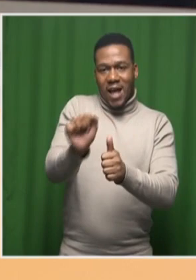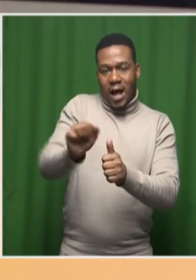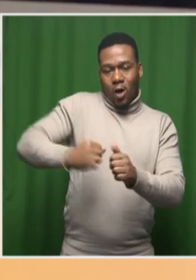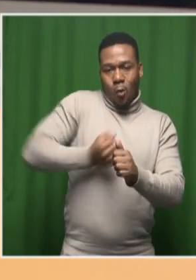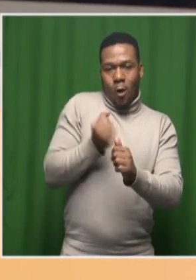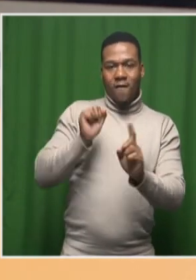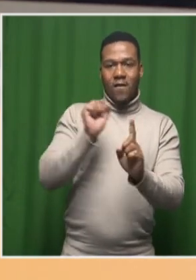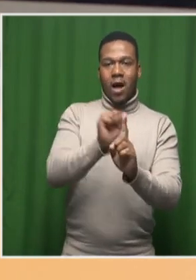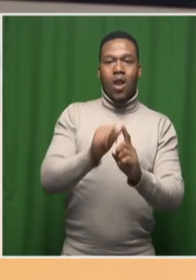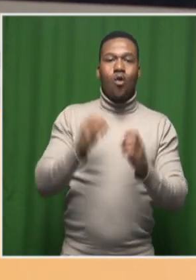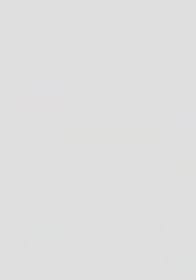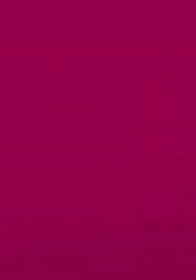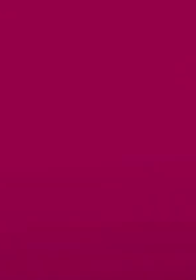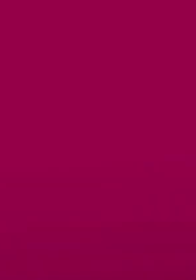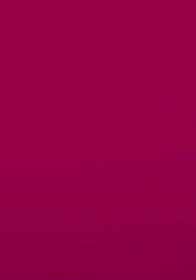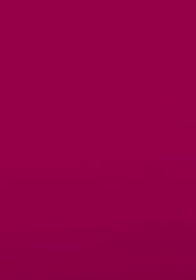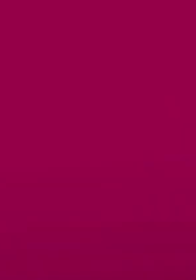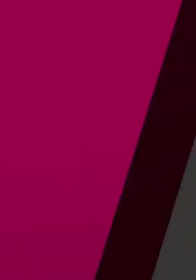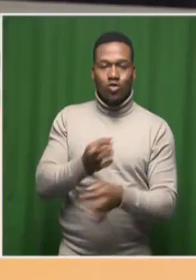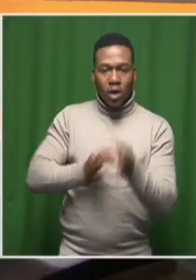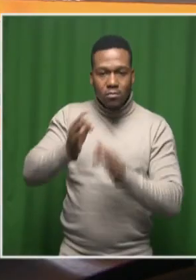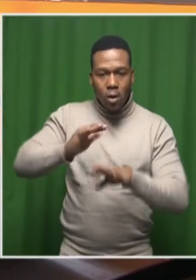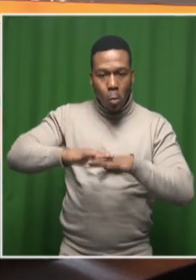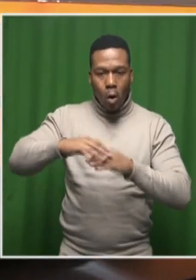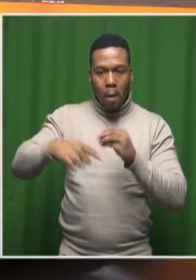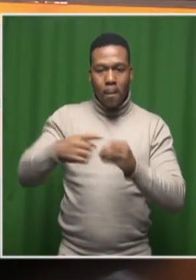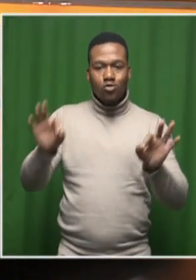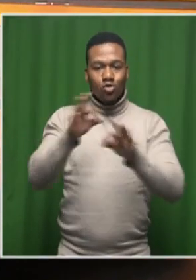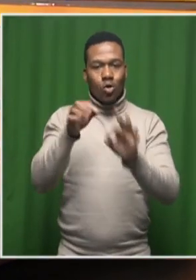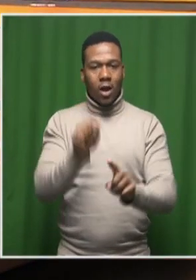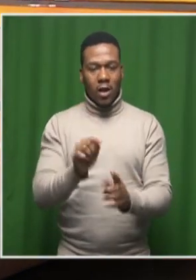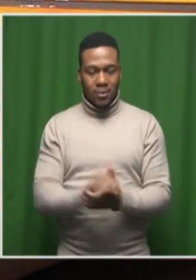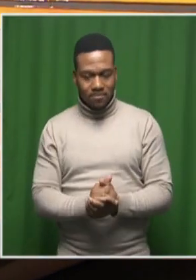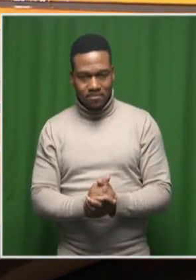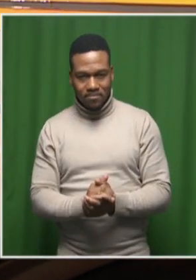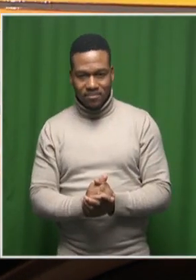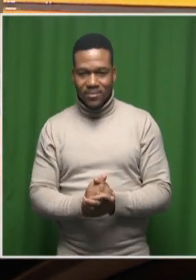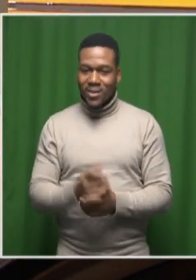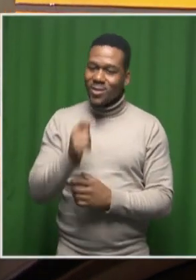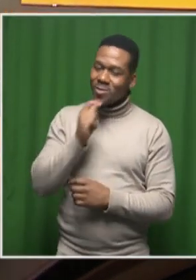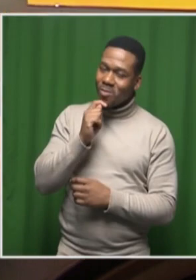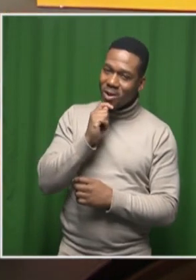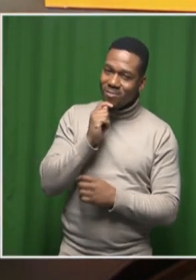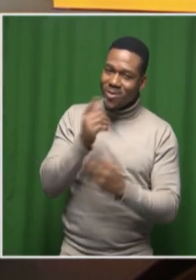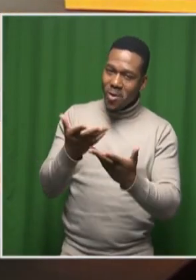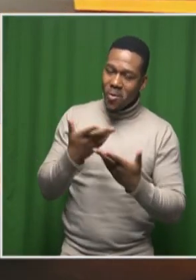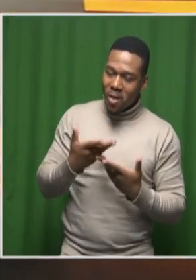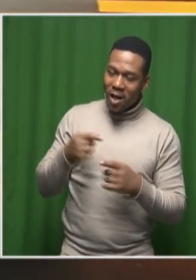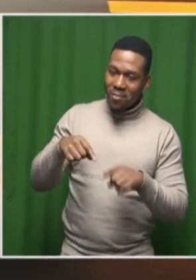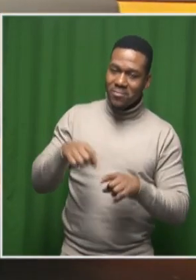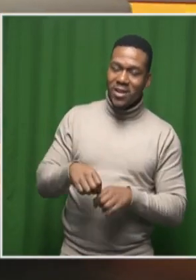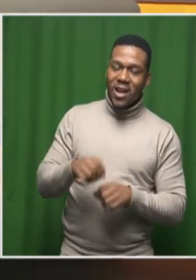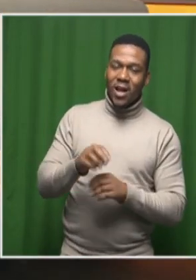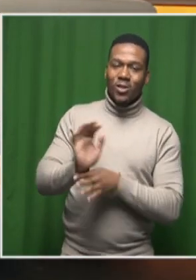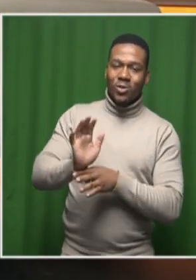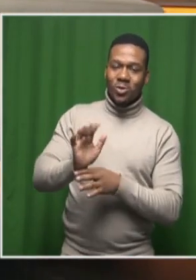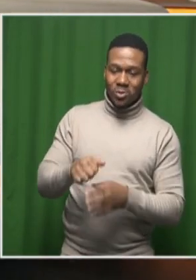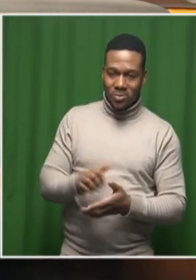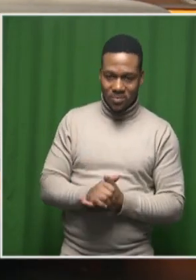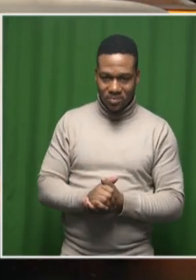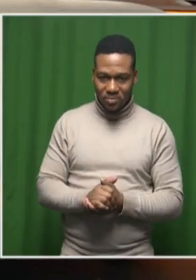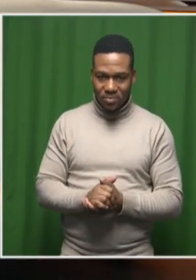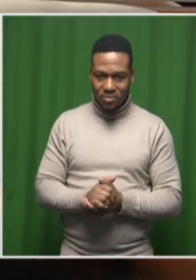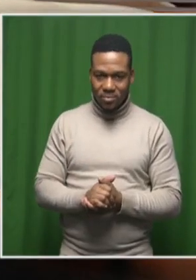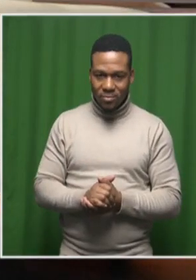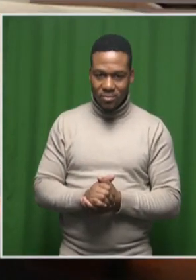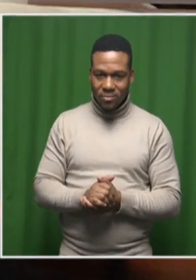the producers of the song, Heemal Gangaram. A very good morning to you two. Thank you so much for joining us. Welcome. Morning. Thank you Good to have you on the show. Thank you so much for having us. All